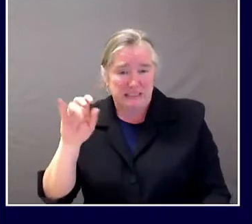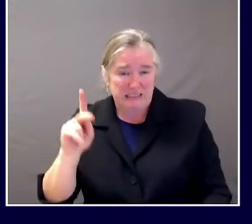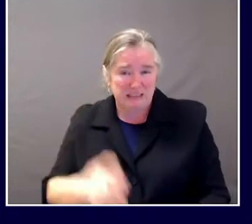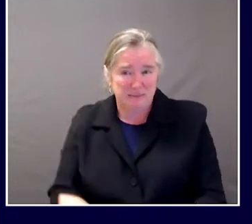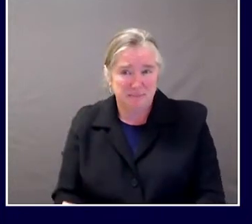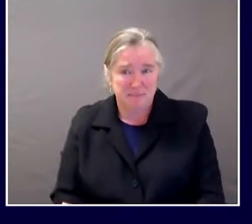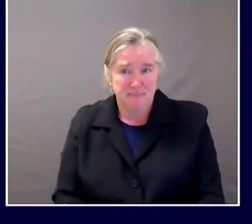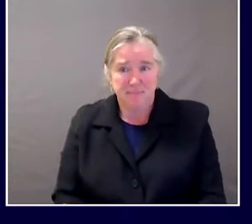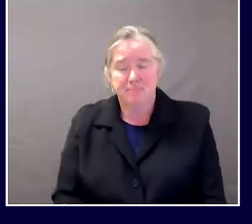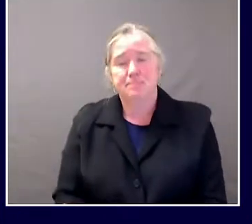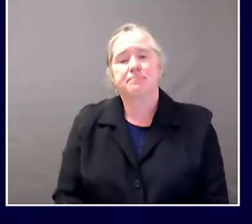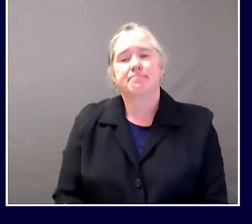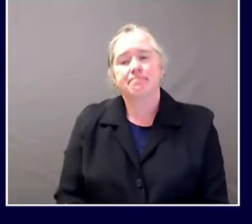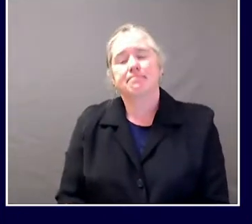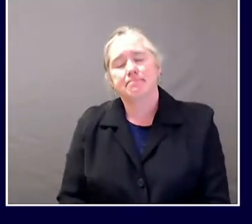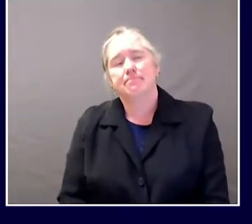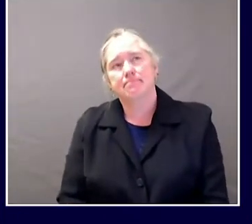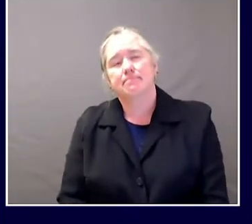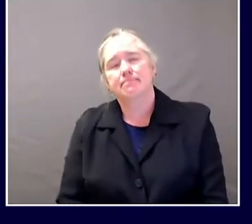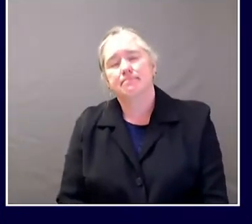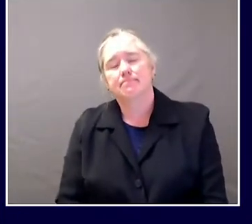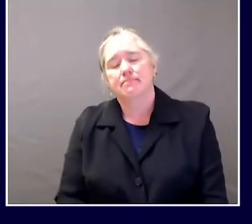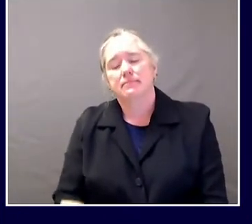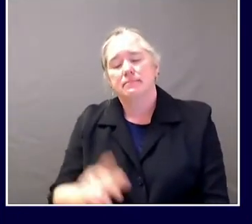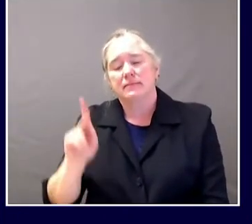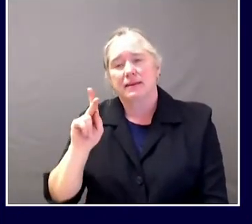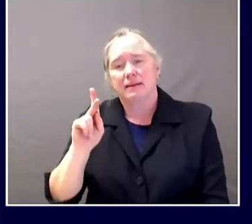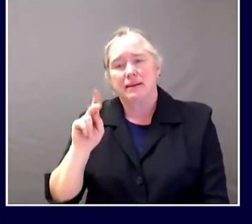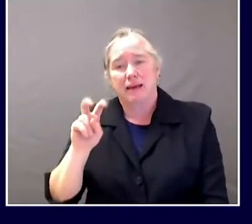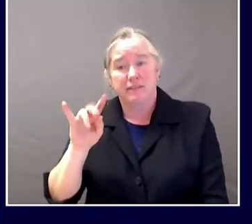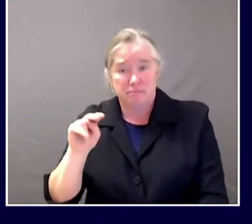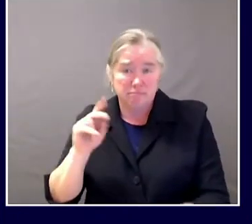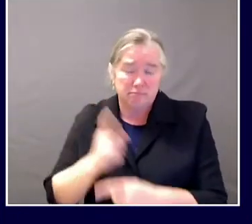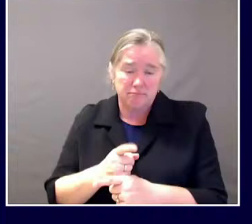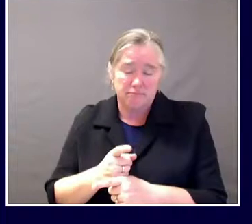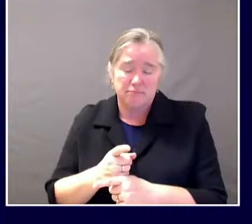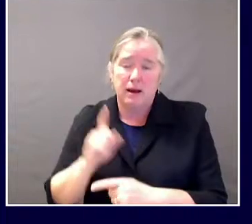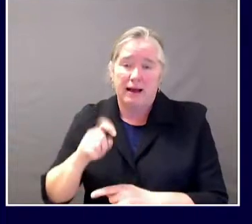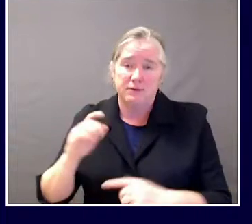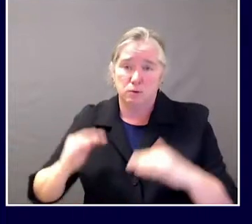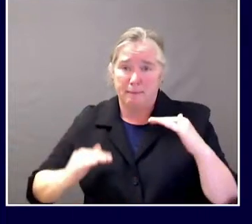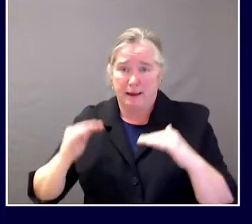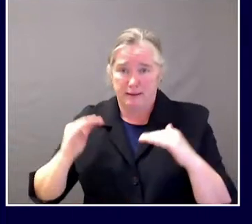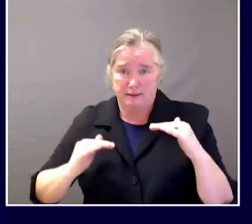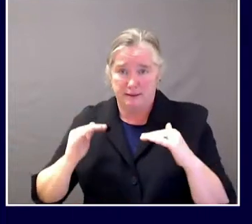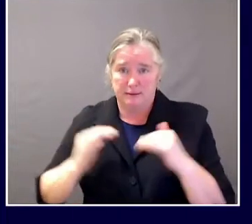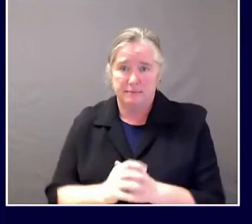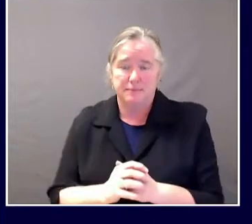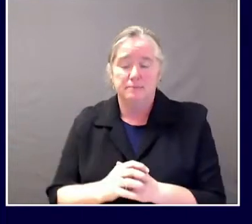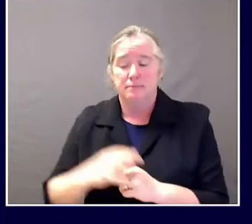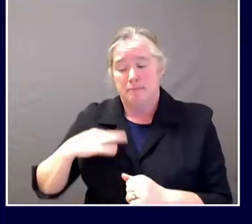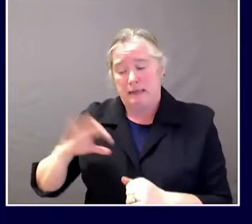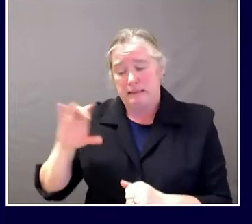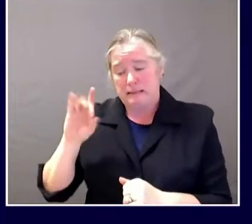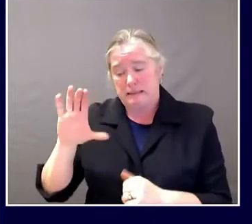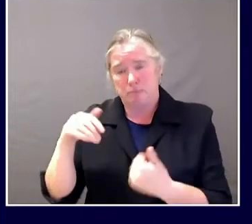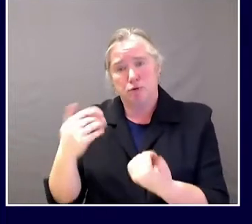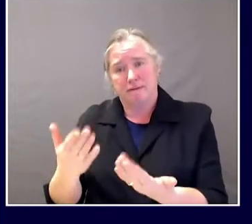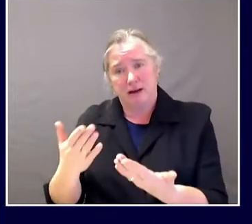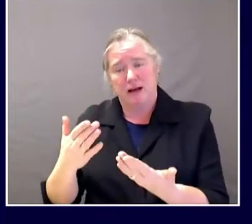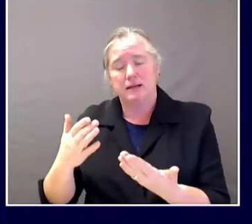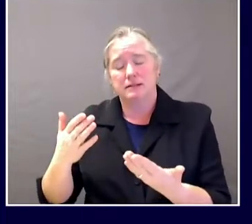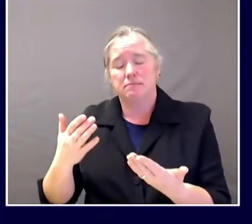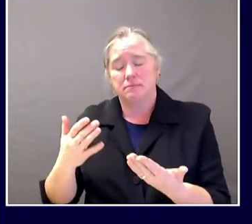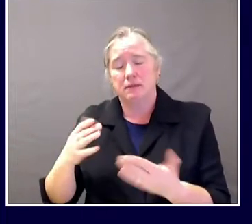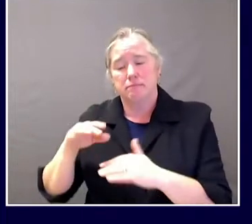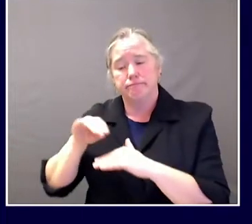Kevin, there is a bit of a balance there, because on one hand, we want to provide guidance that is rooted in the